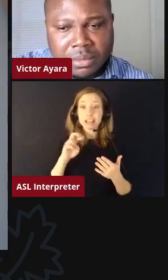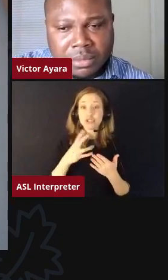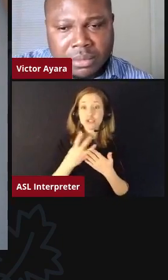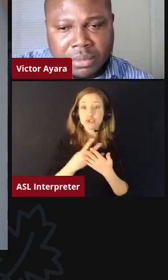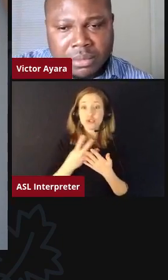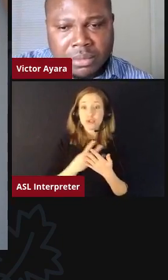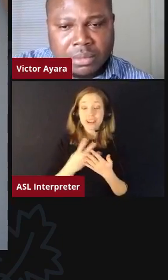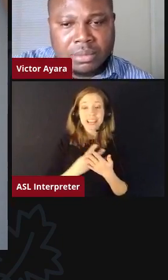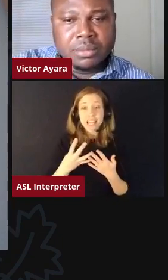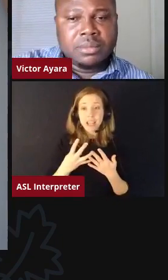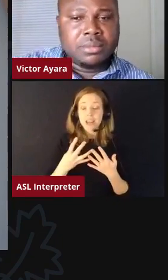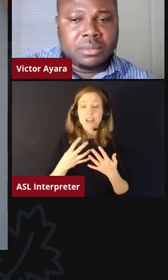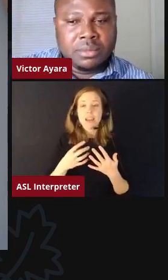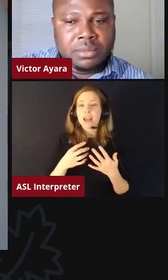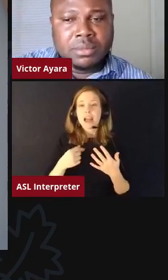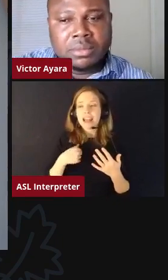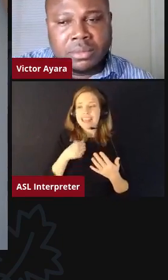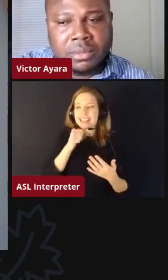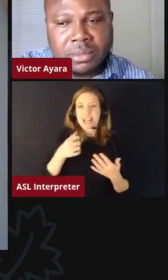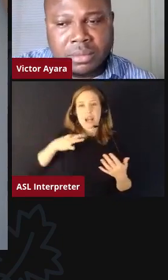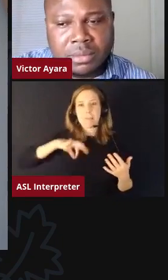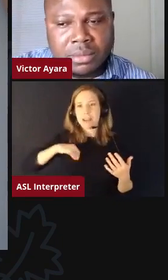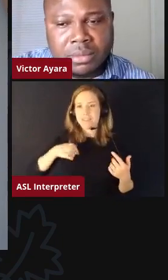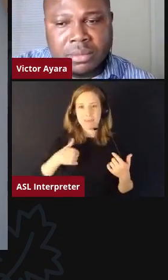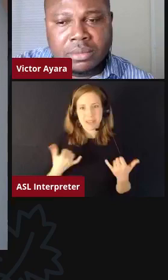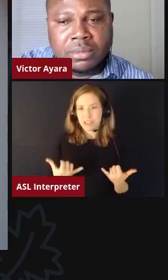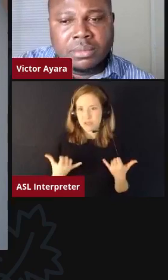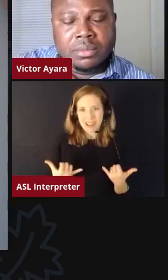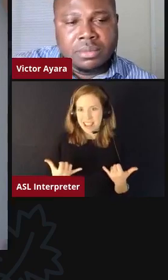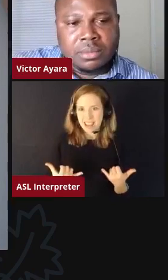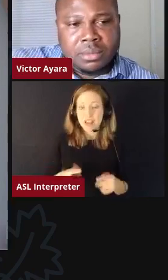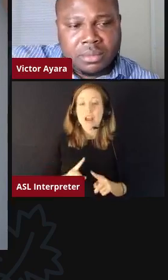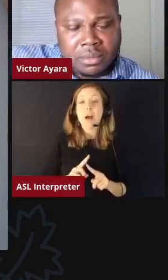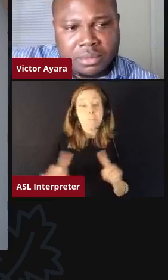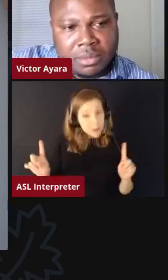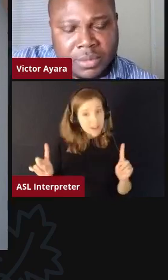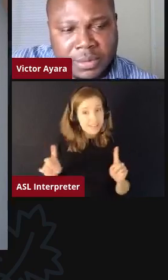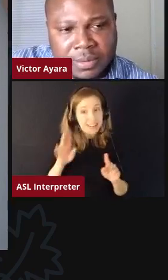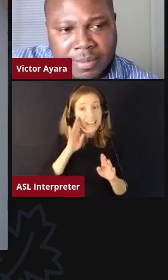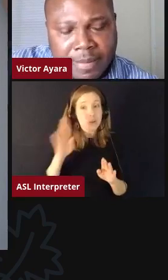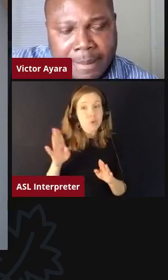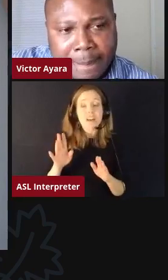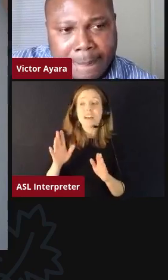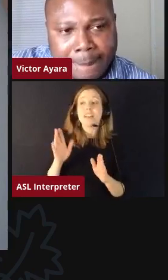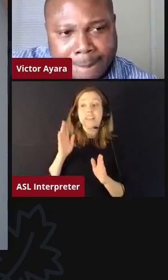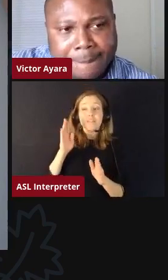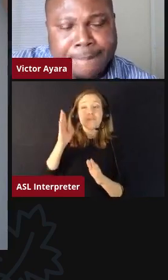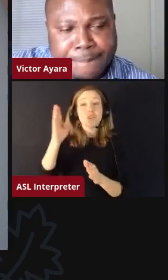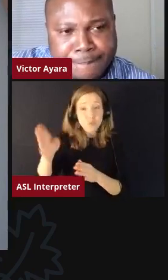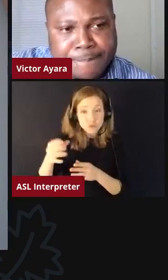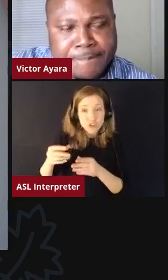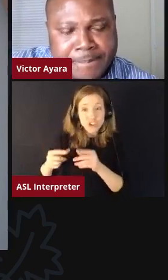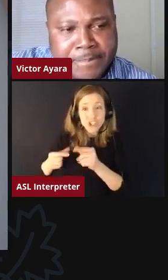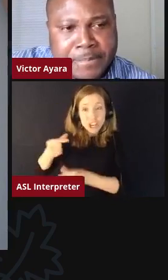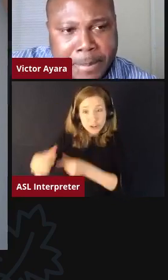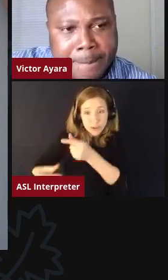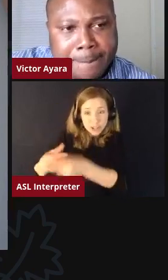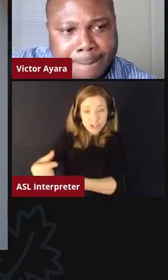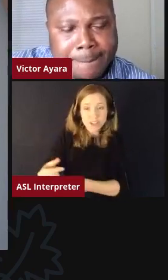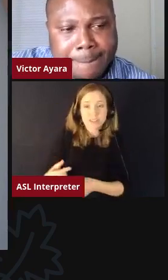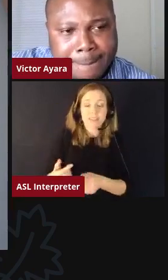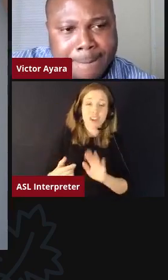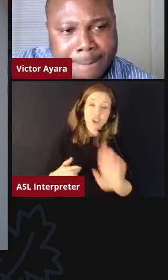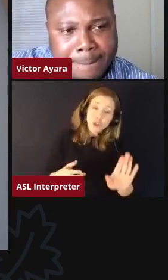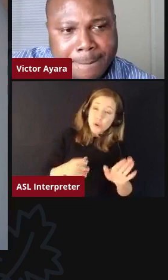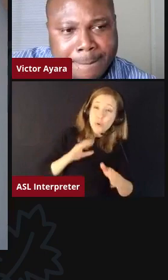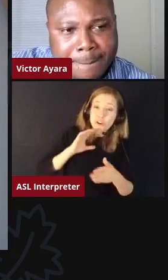are better treatments that help your daughters for in the next generation. And so it's really hard to think